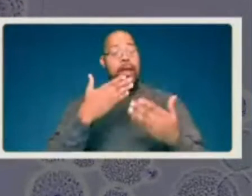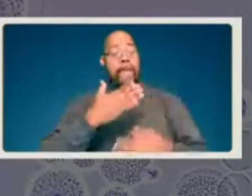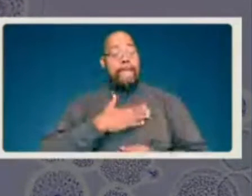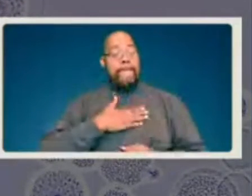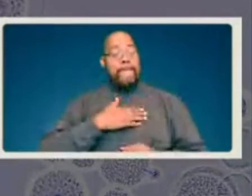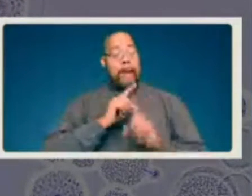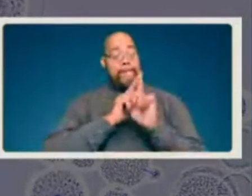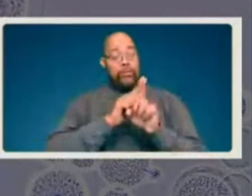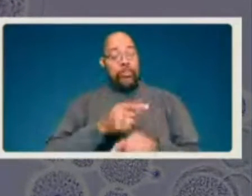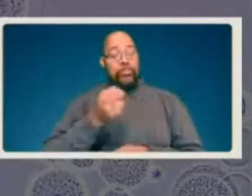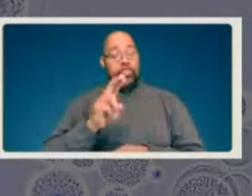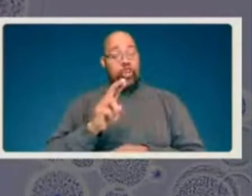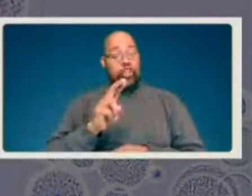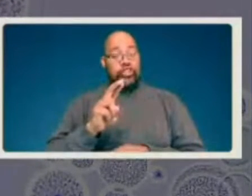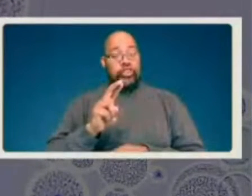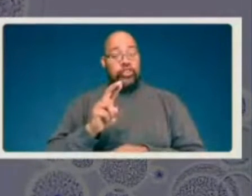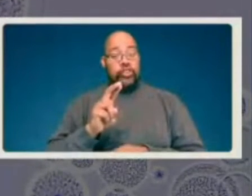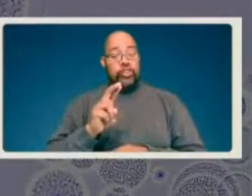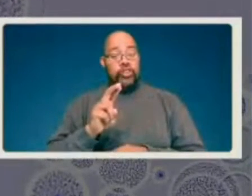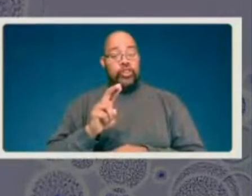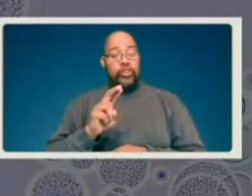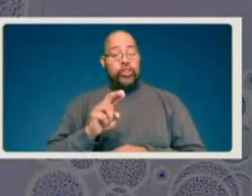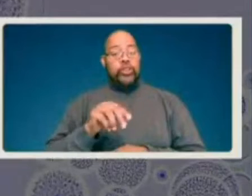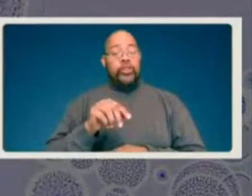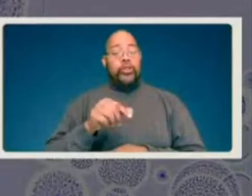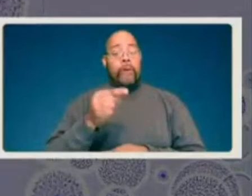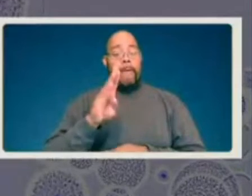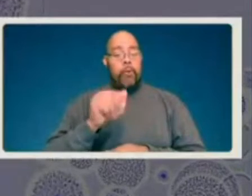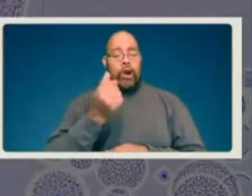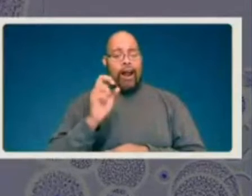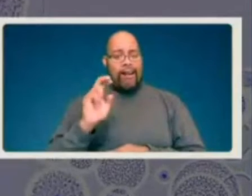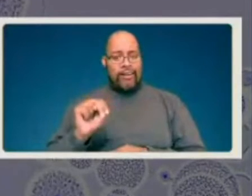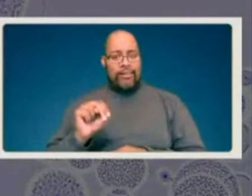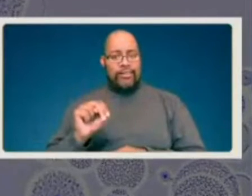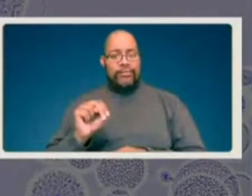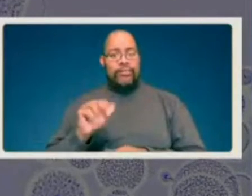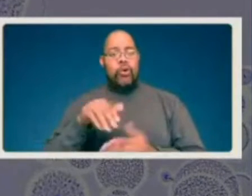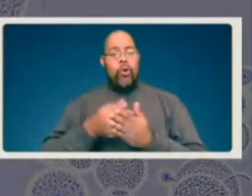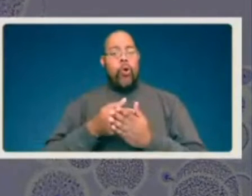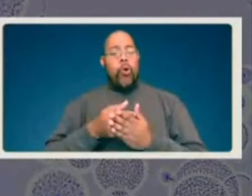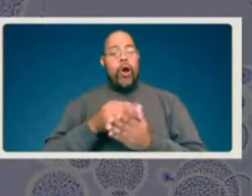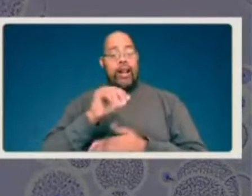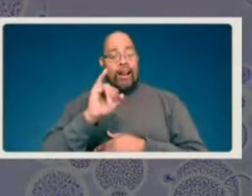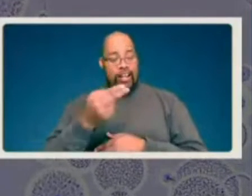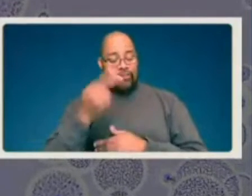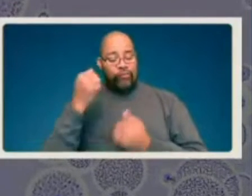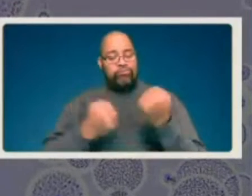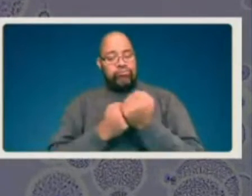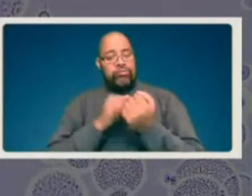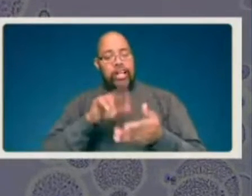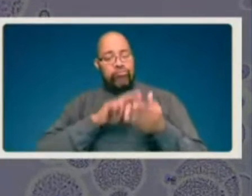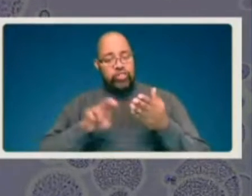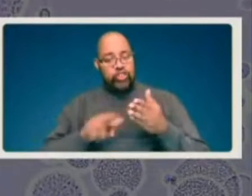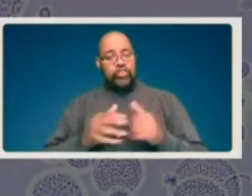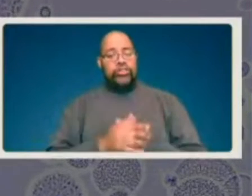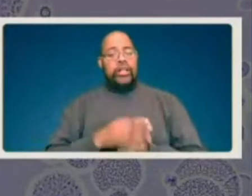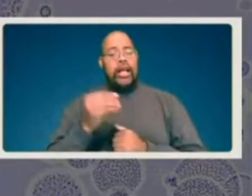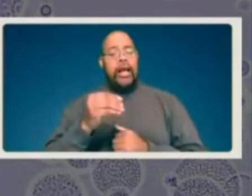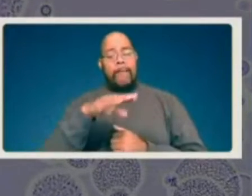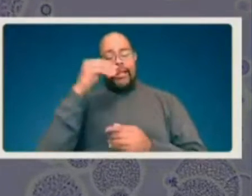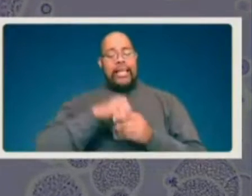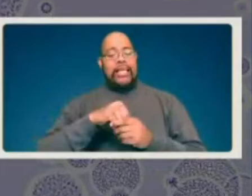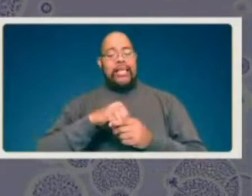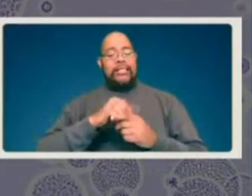And with that, I would like to thank my mentor, Dr. Buganem, as well as my entire lab, the NIH for funding